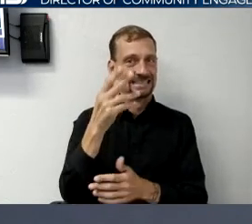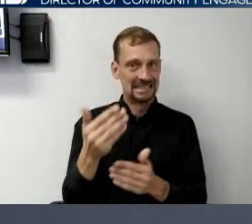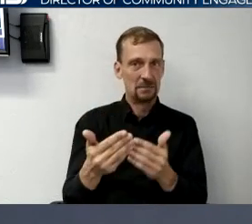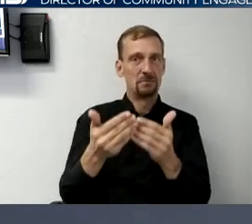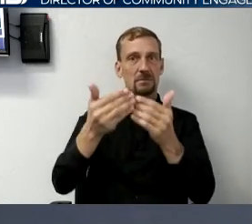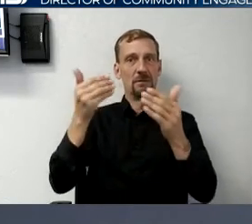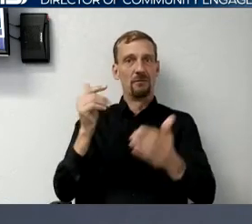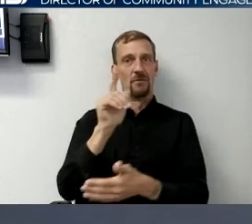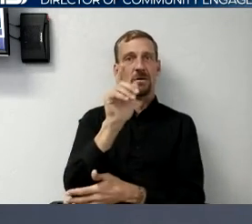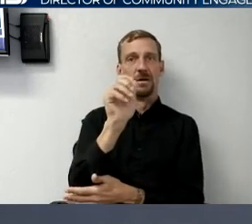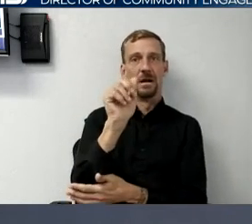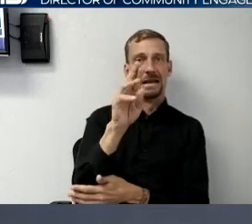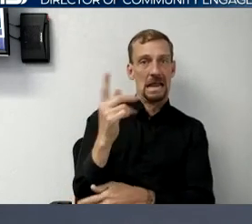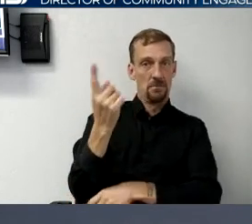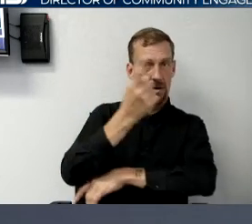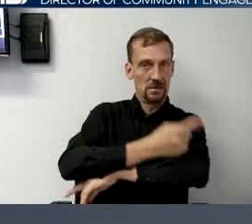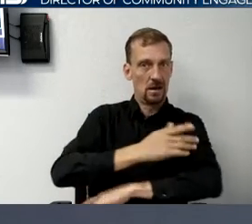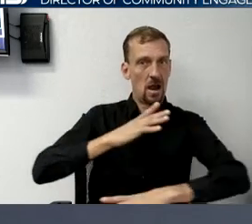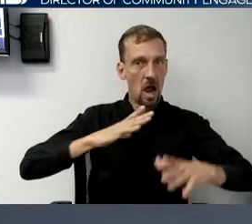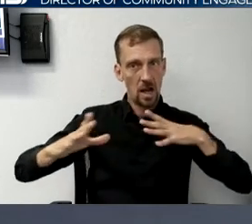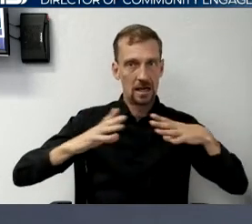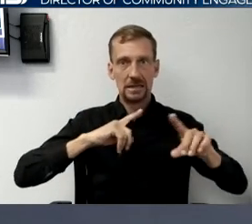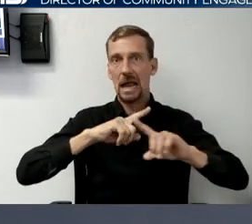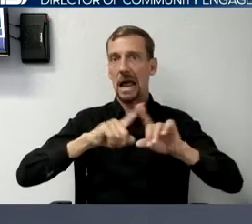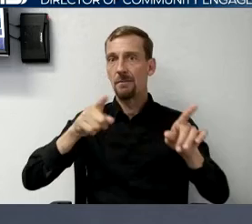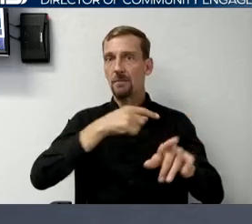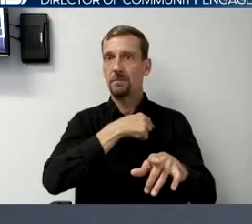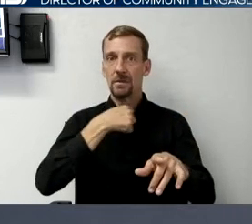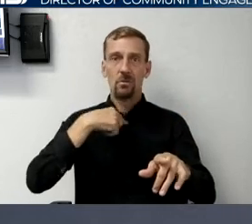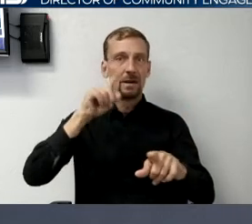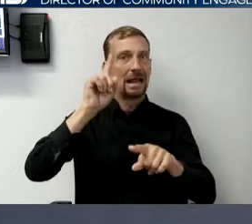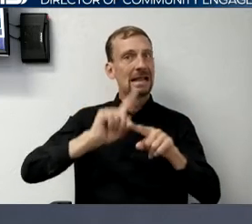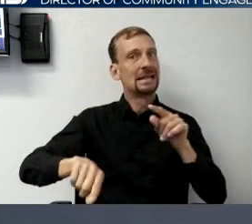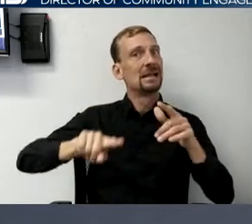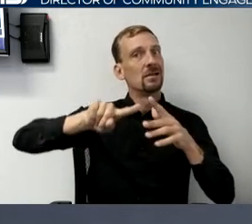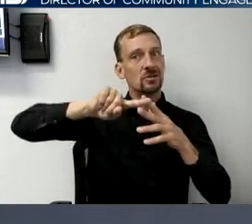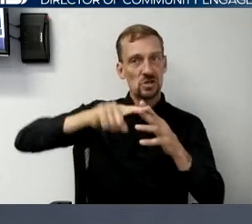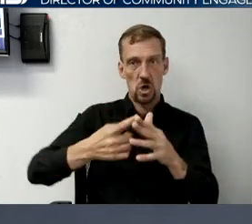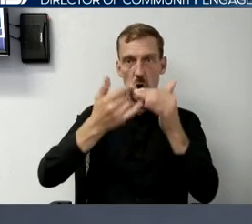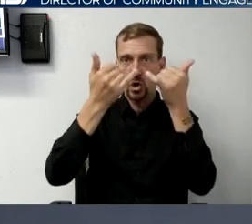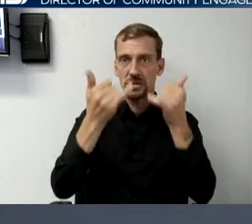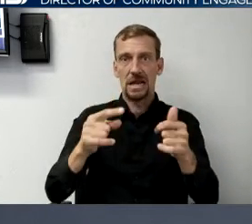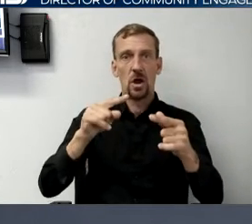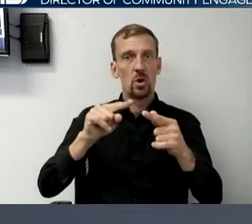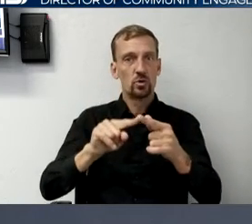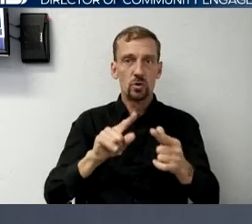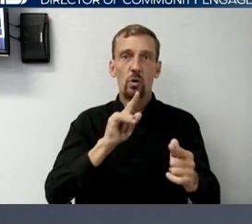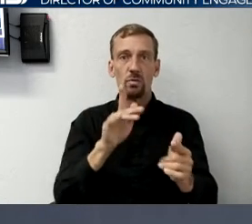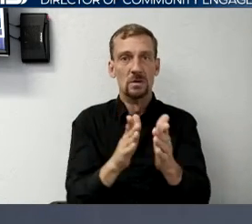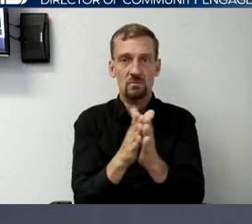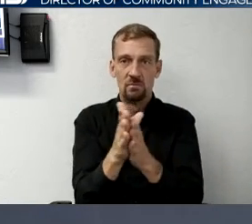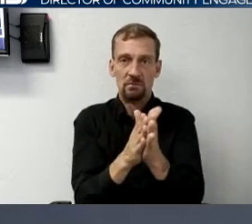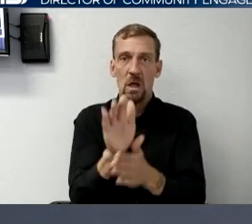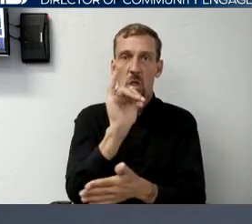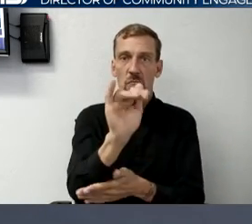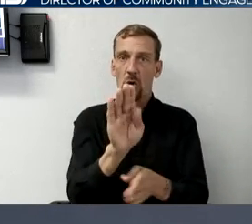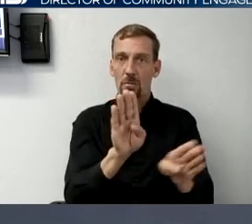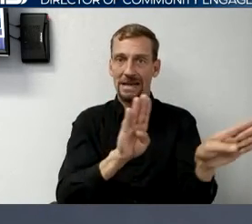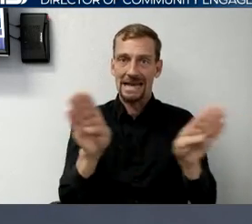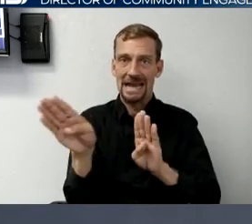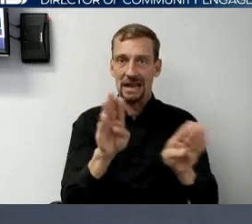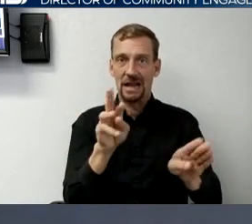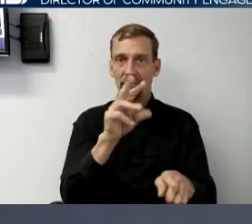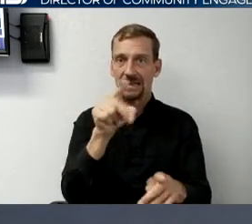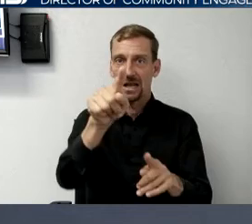the Labor Day holiday, but no reason we can't start reinforcing those behaviors and role